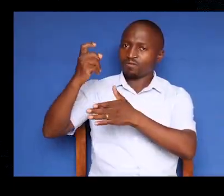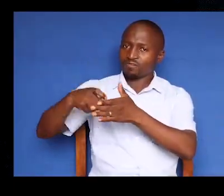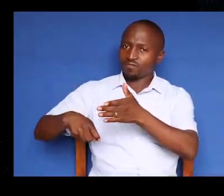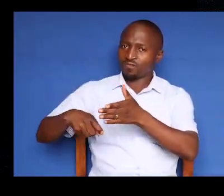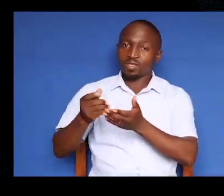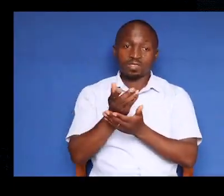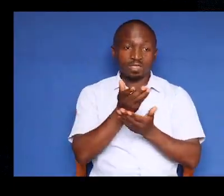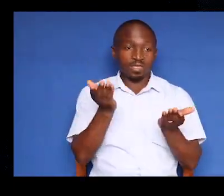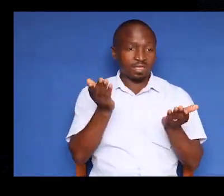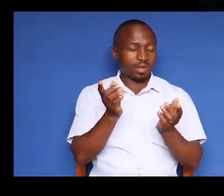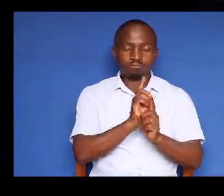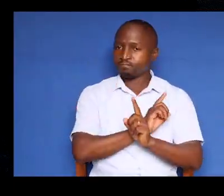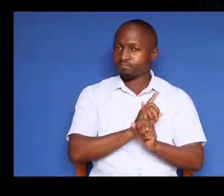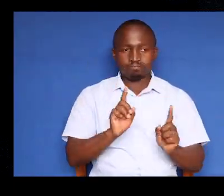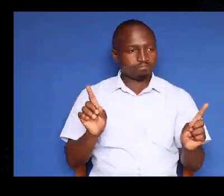the rest are